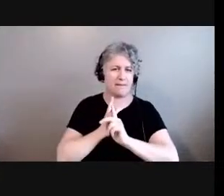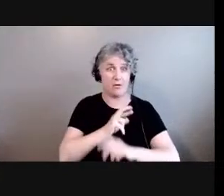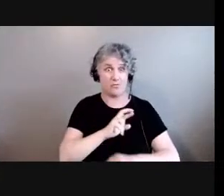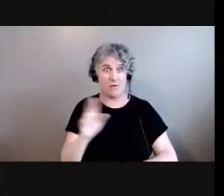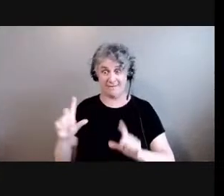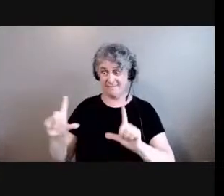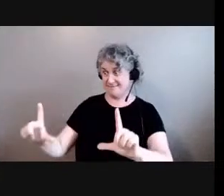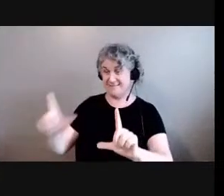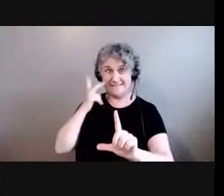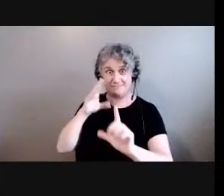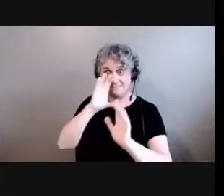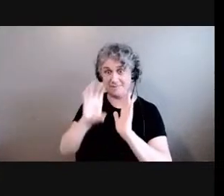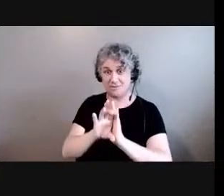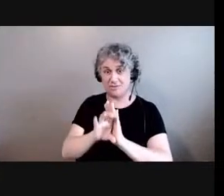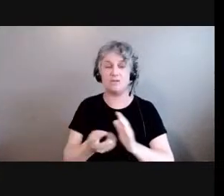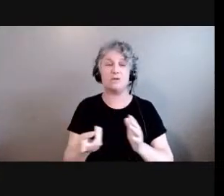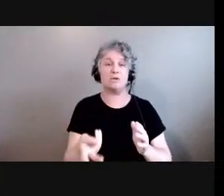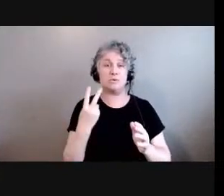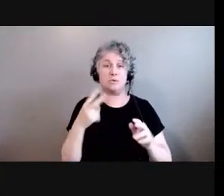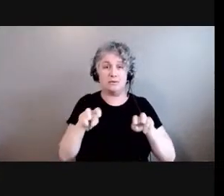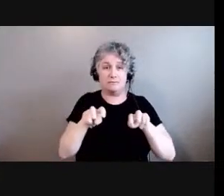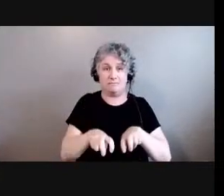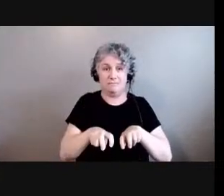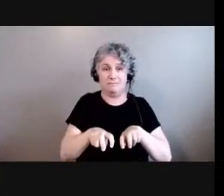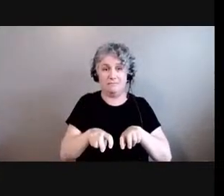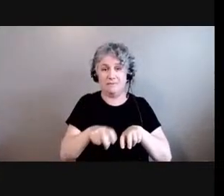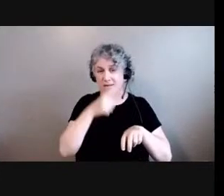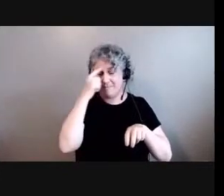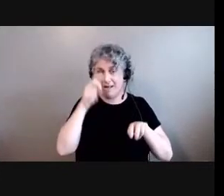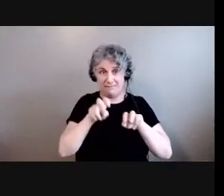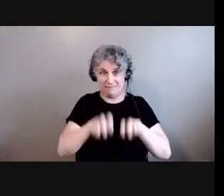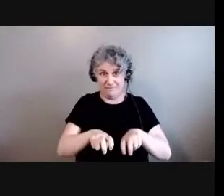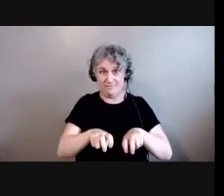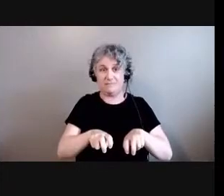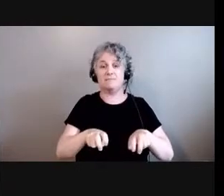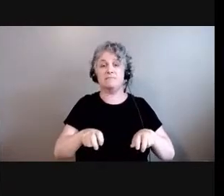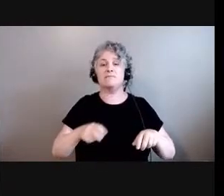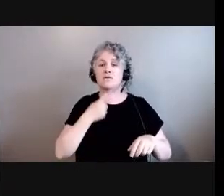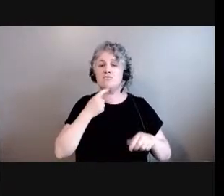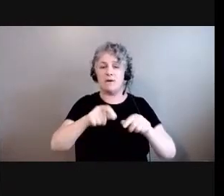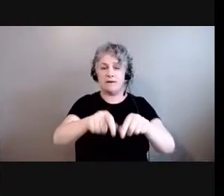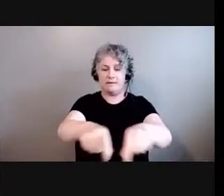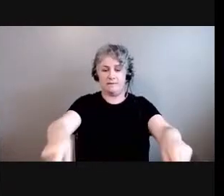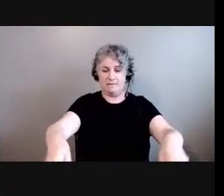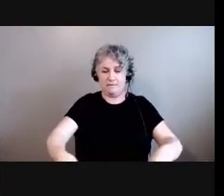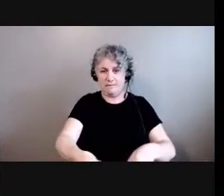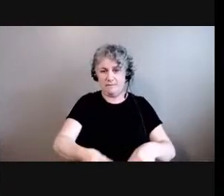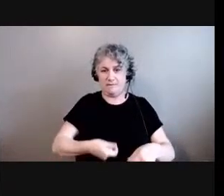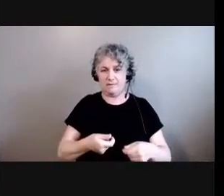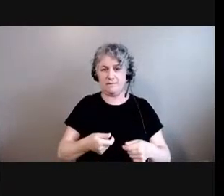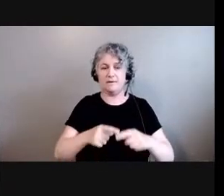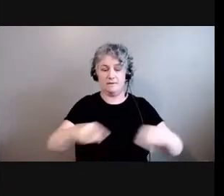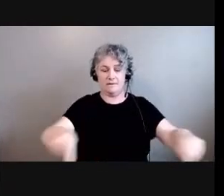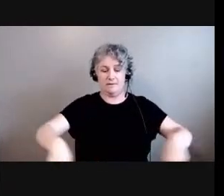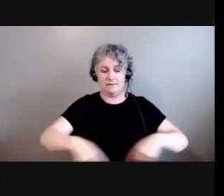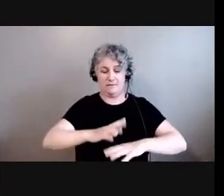trikes. It's a double-seated trike with 2 black seats side by side, a red frame, and a metal basket behind the